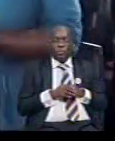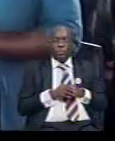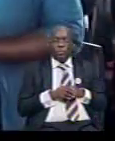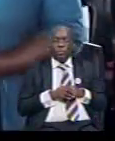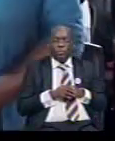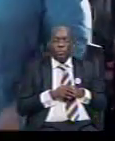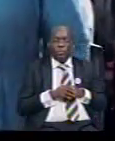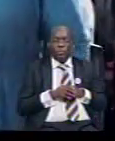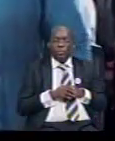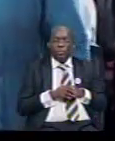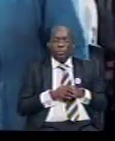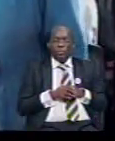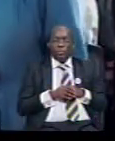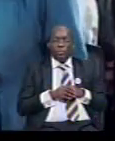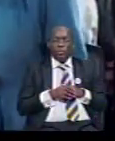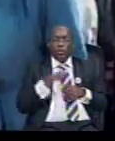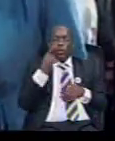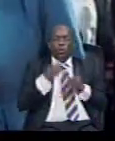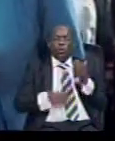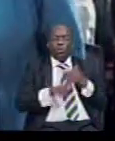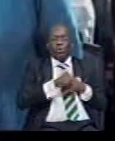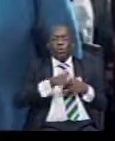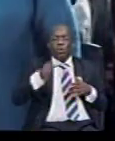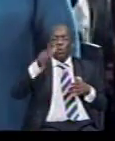What a God we serve.